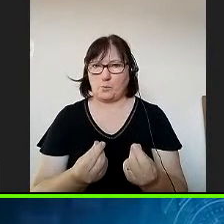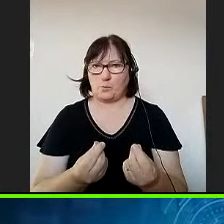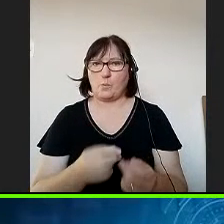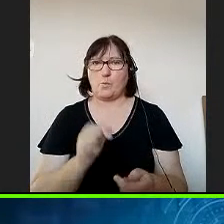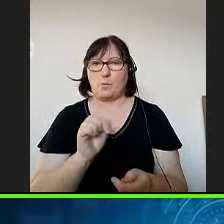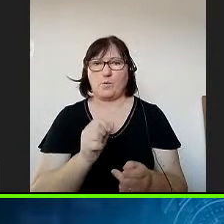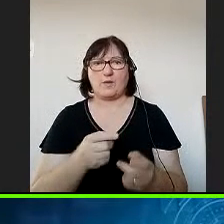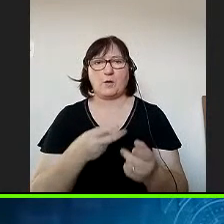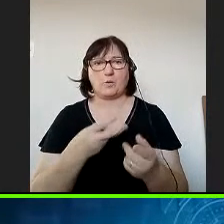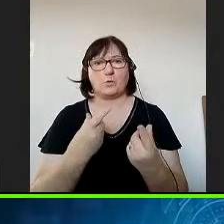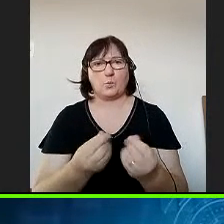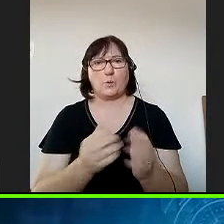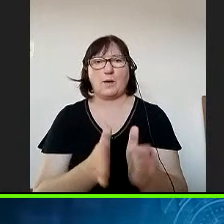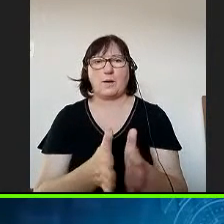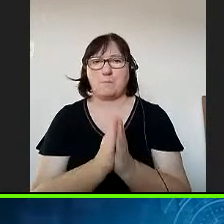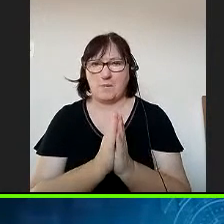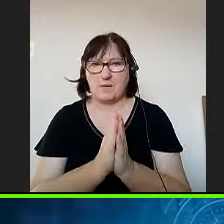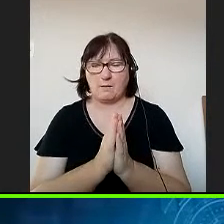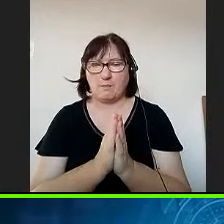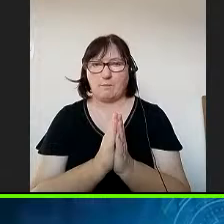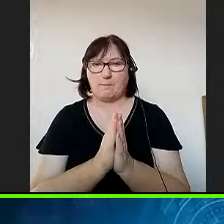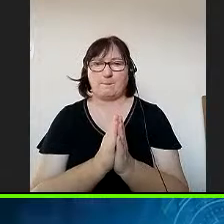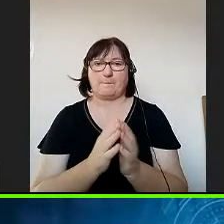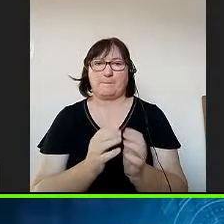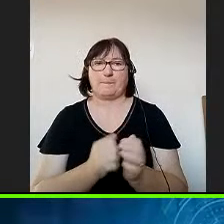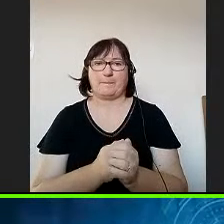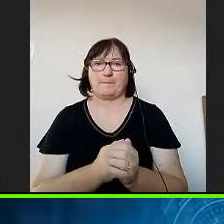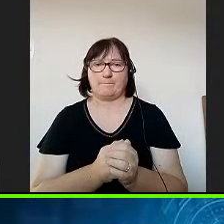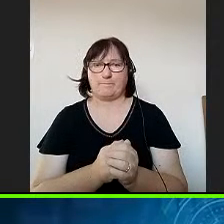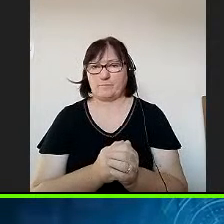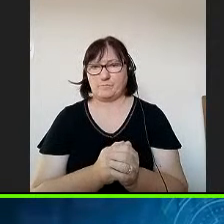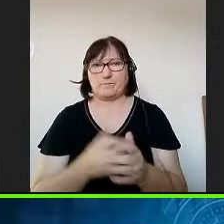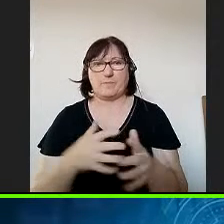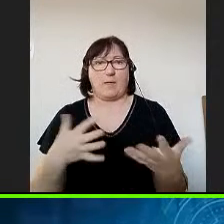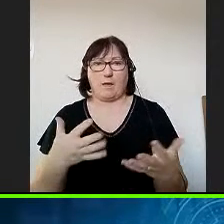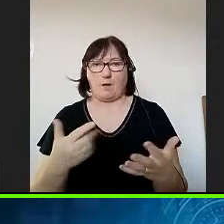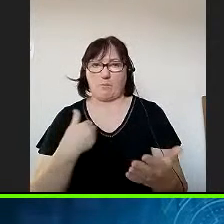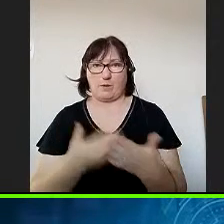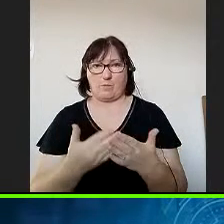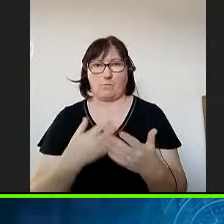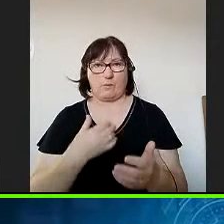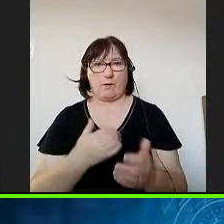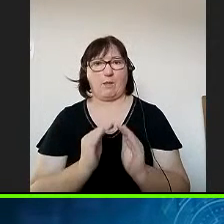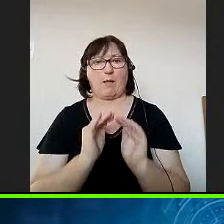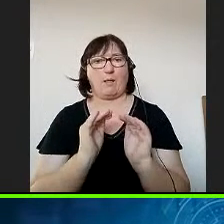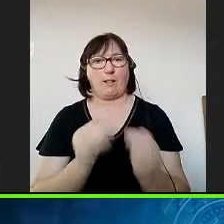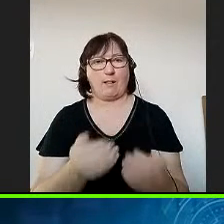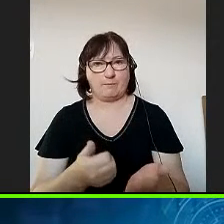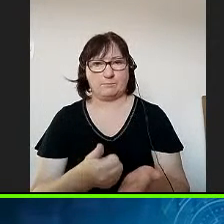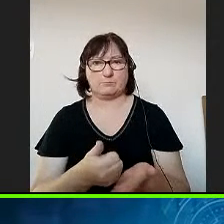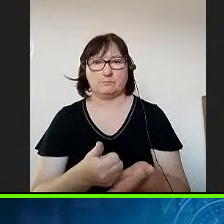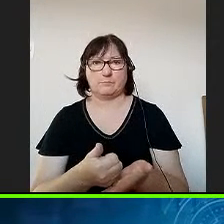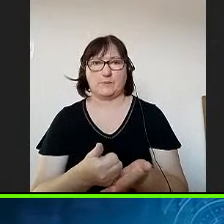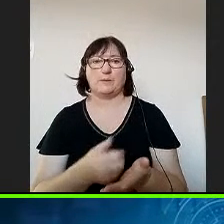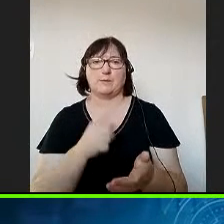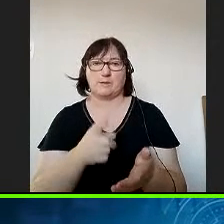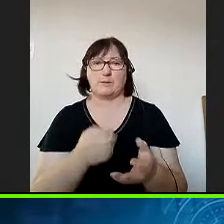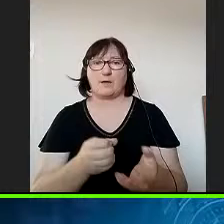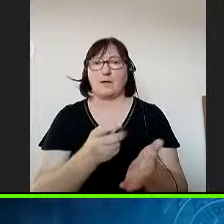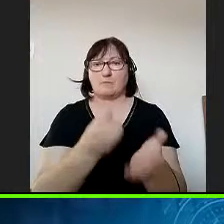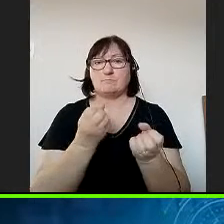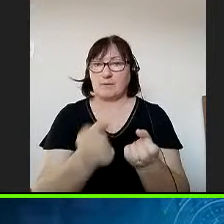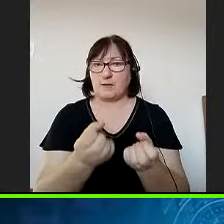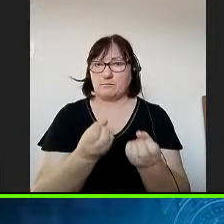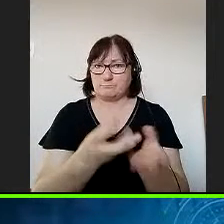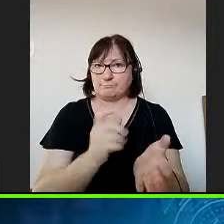or an ADR, and how can we assist them to ensure that the submissions run smoothly?